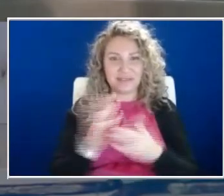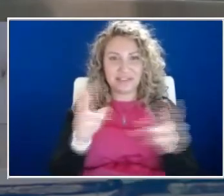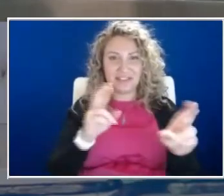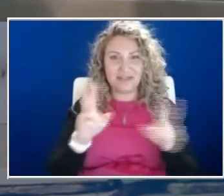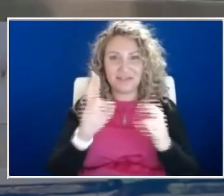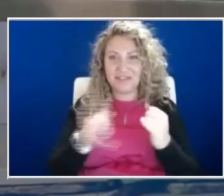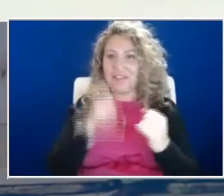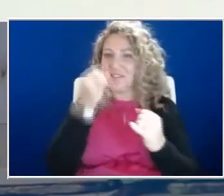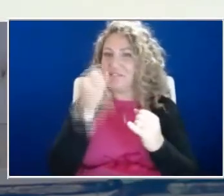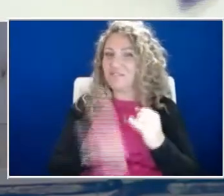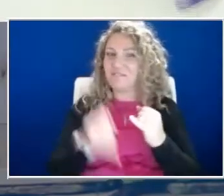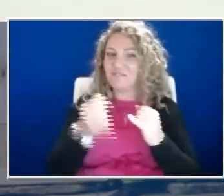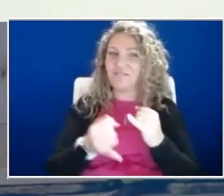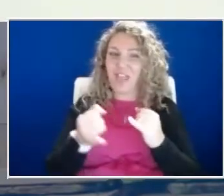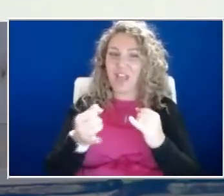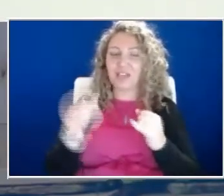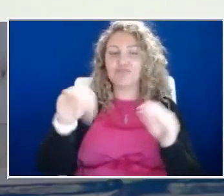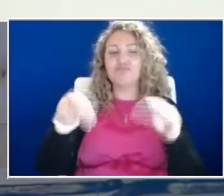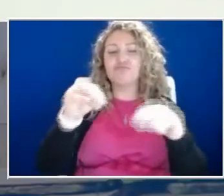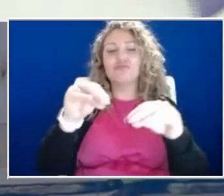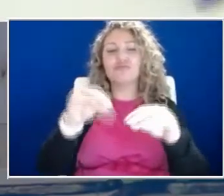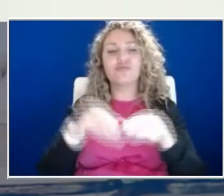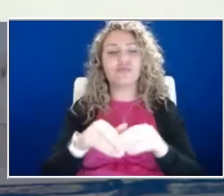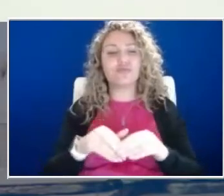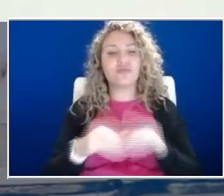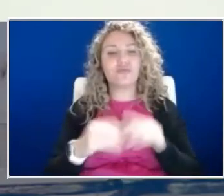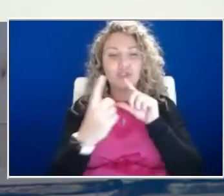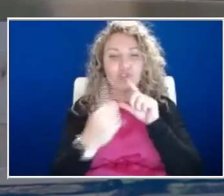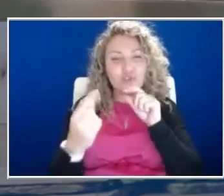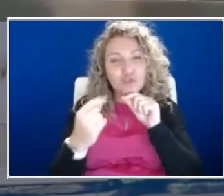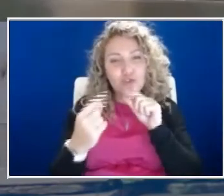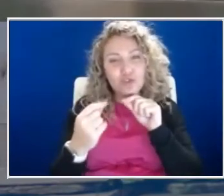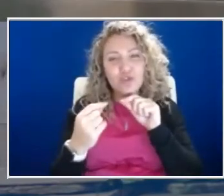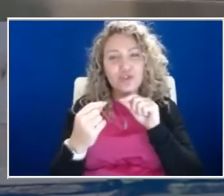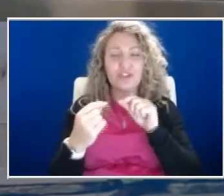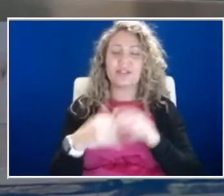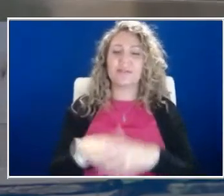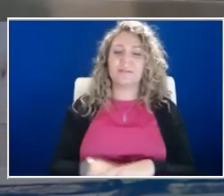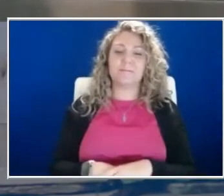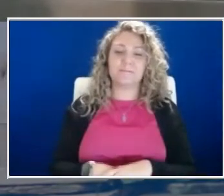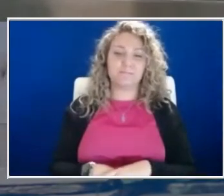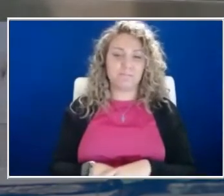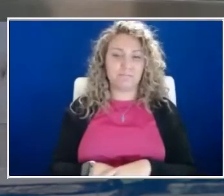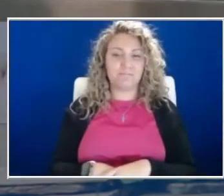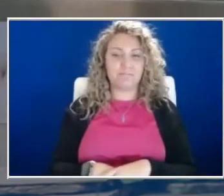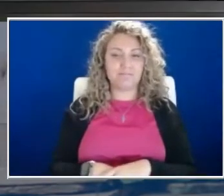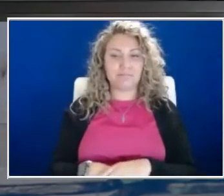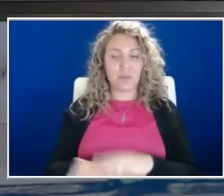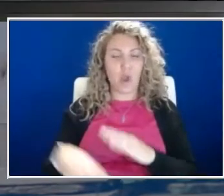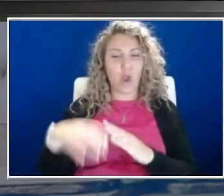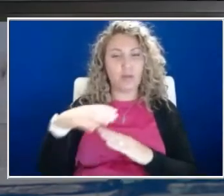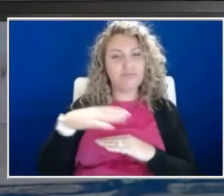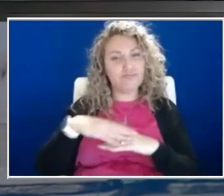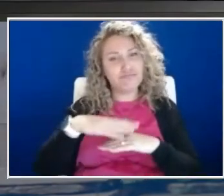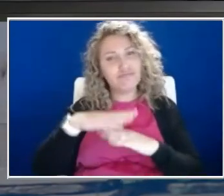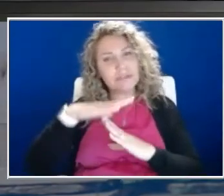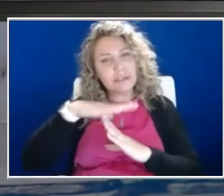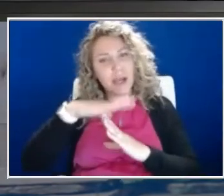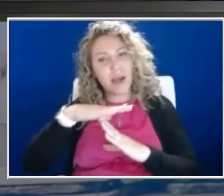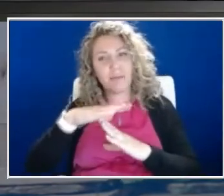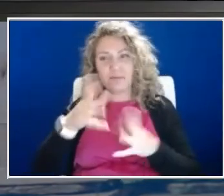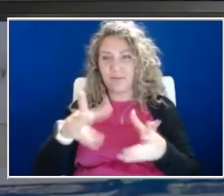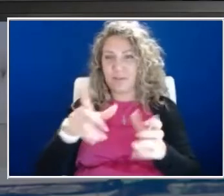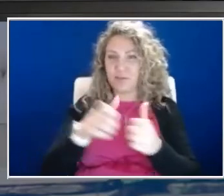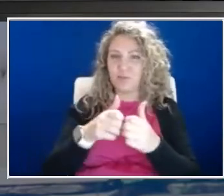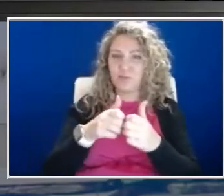touches. Add some chicken we grilled off a little while ago. Arrange that right on top of our pasta right here. And we'll finish that with a little bit of